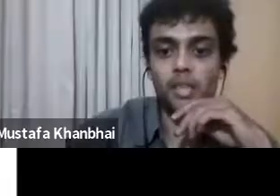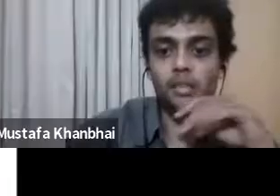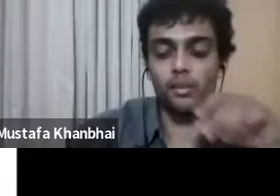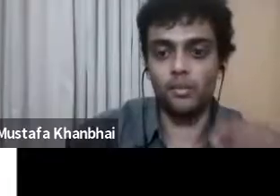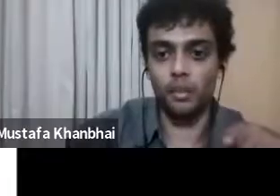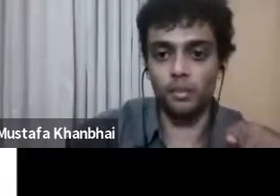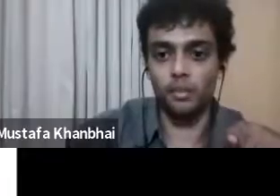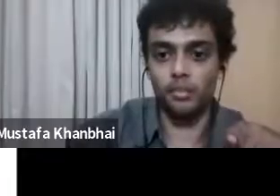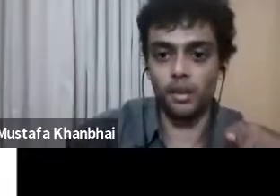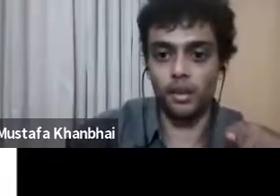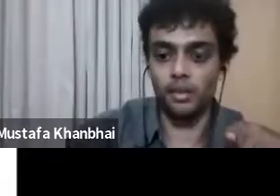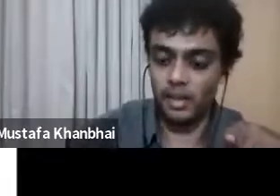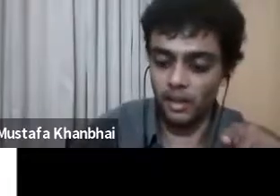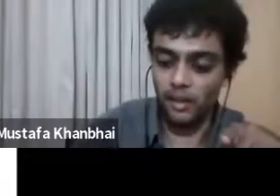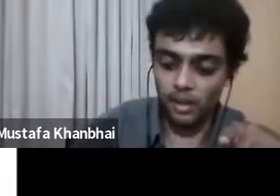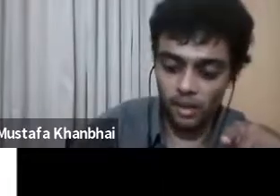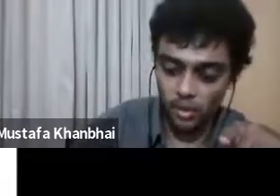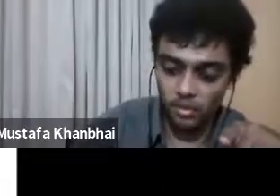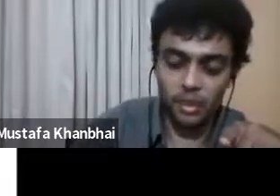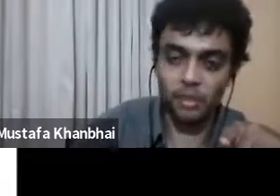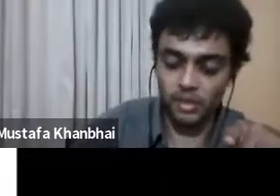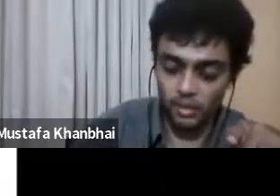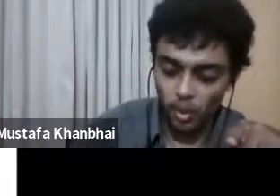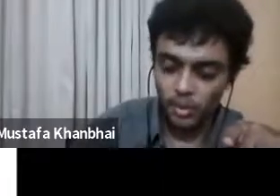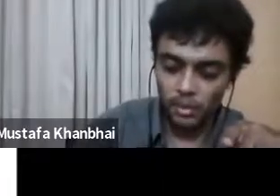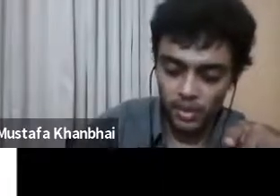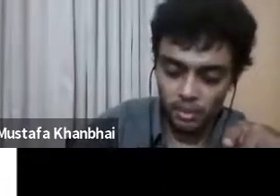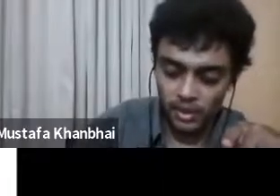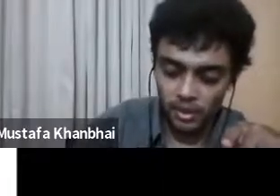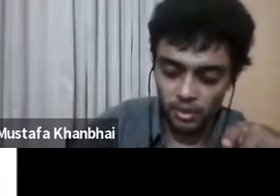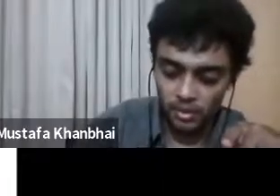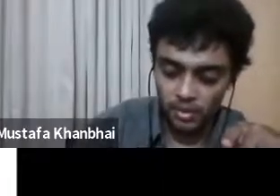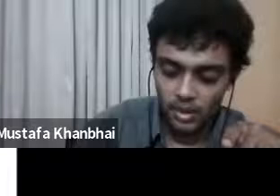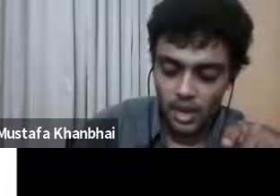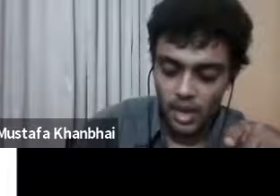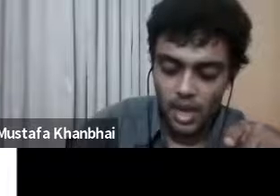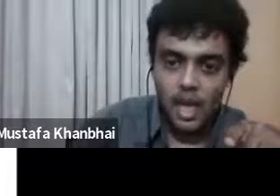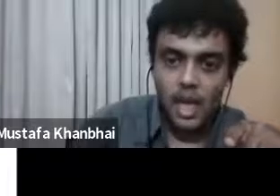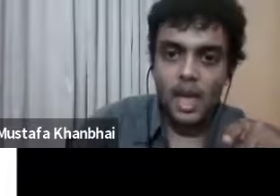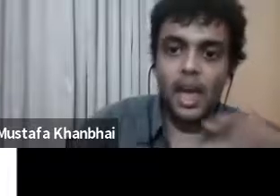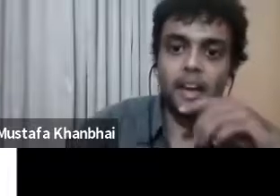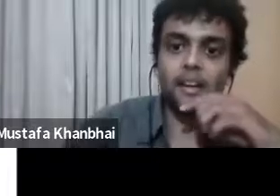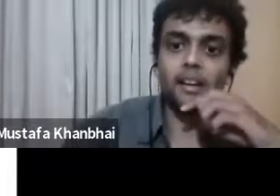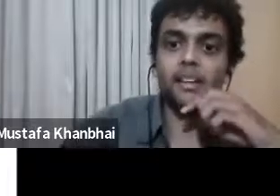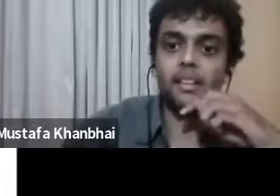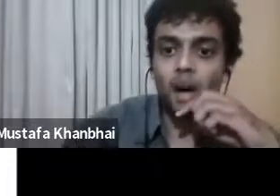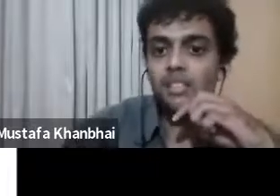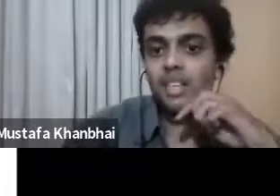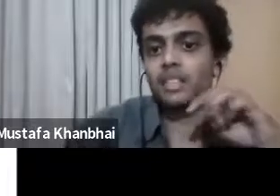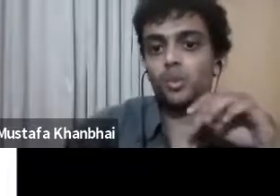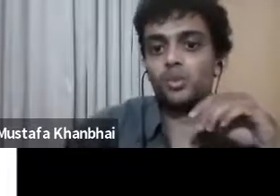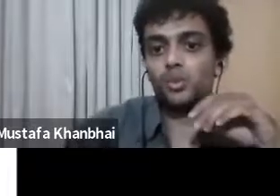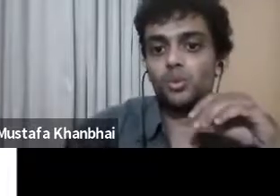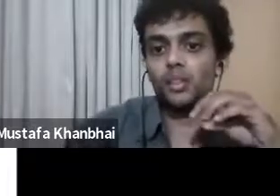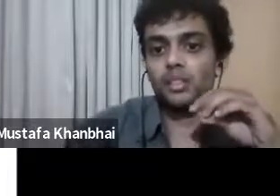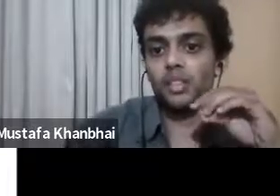Mbangu mask from Central Africa, probably made by the Pende people. And the mask